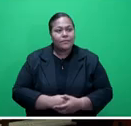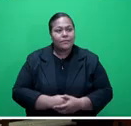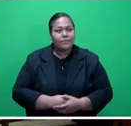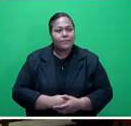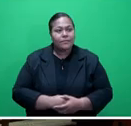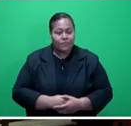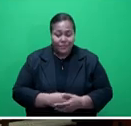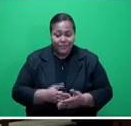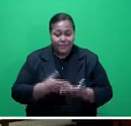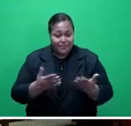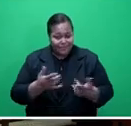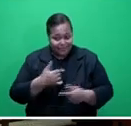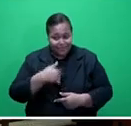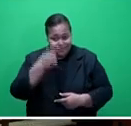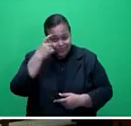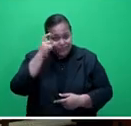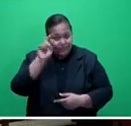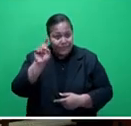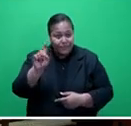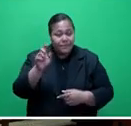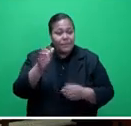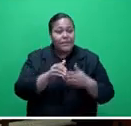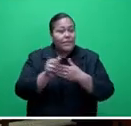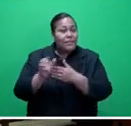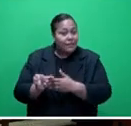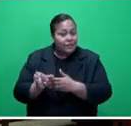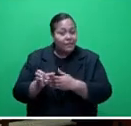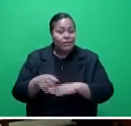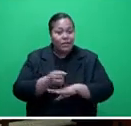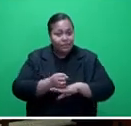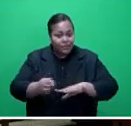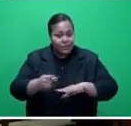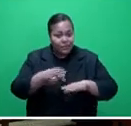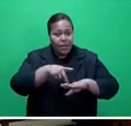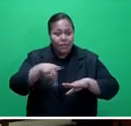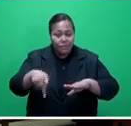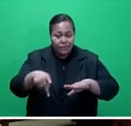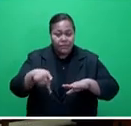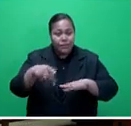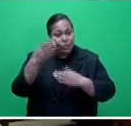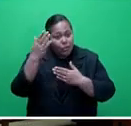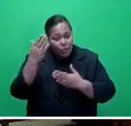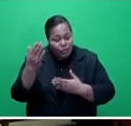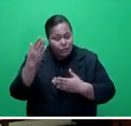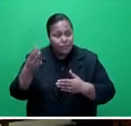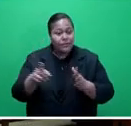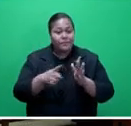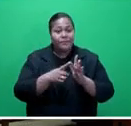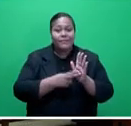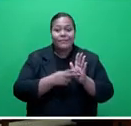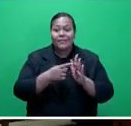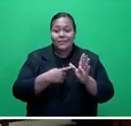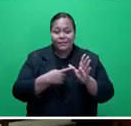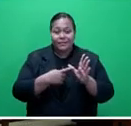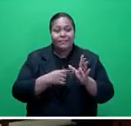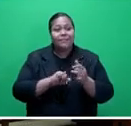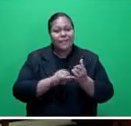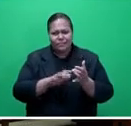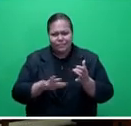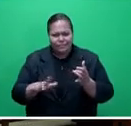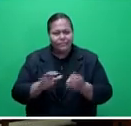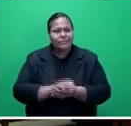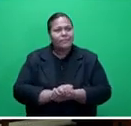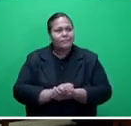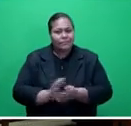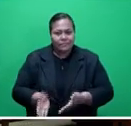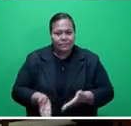I call on the Leader of Government in Parliament, the Honourable Inia Sirui Raju, to move his motion. You have